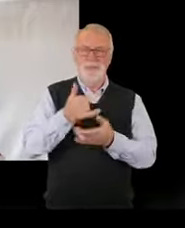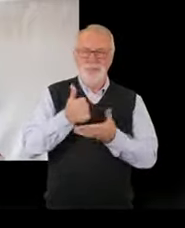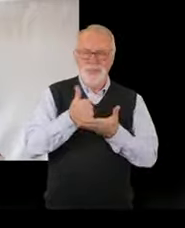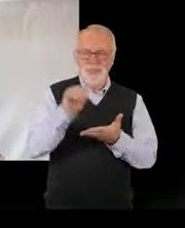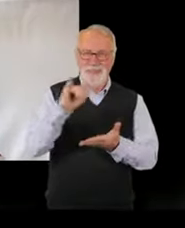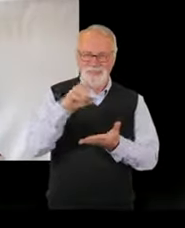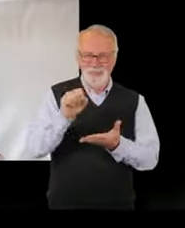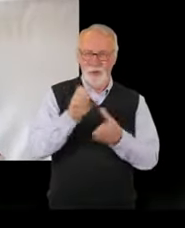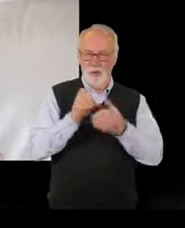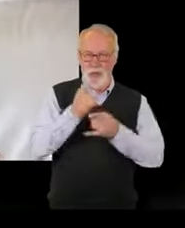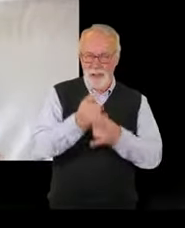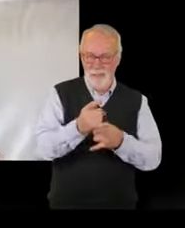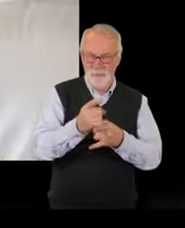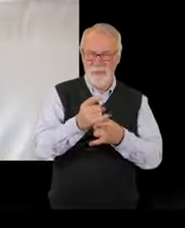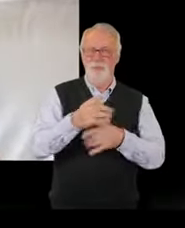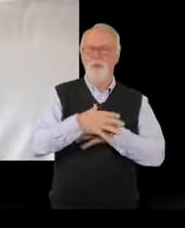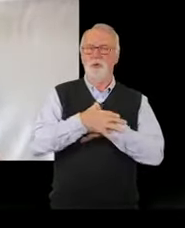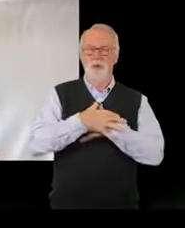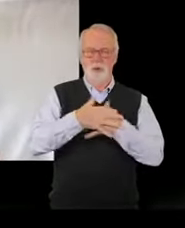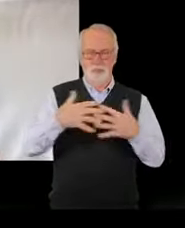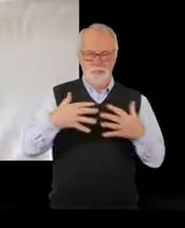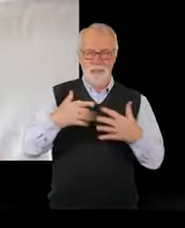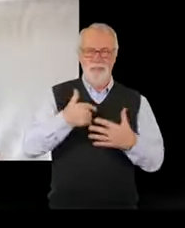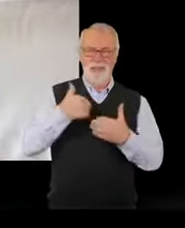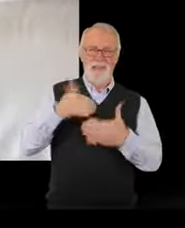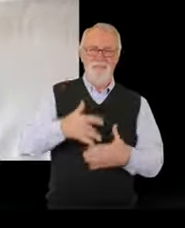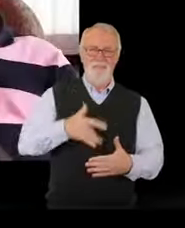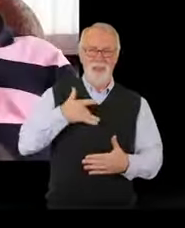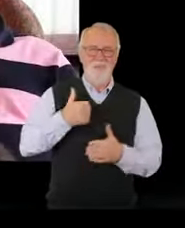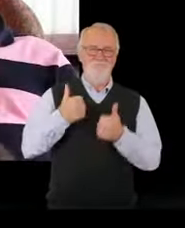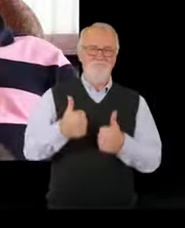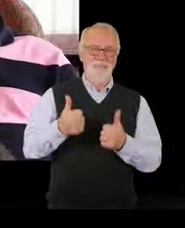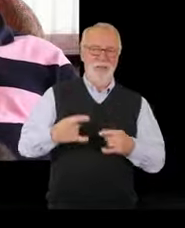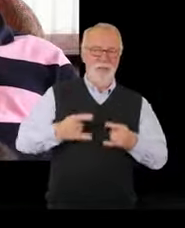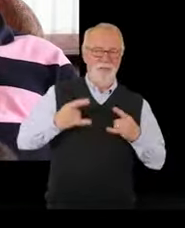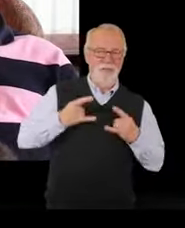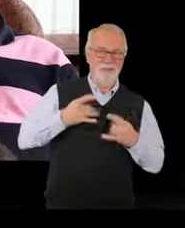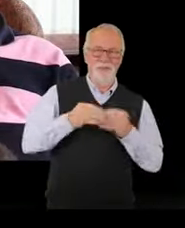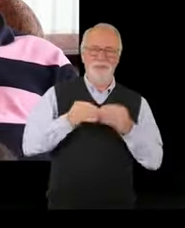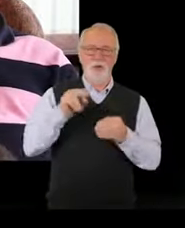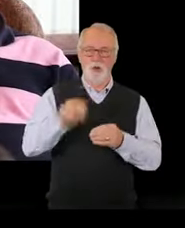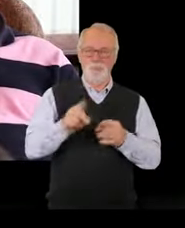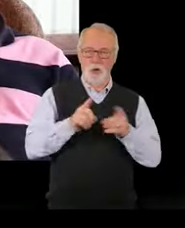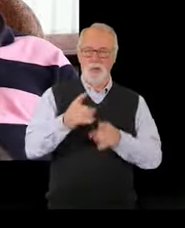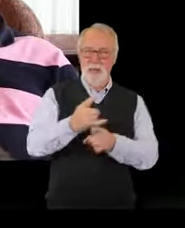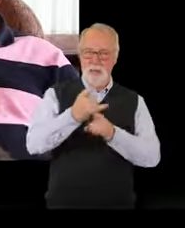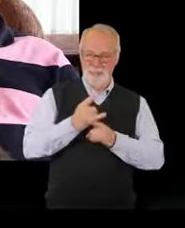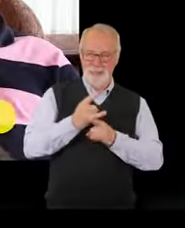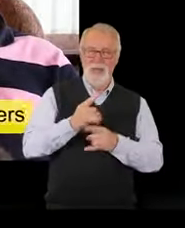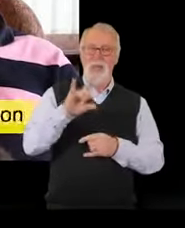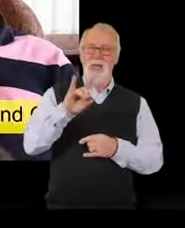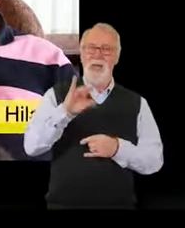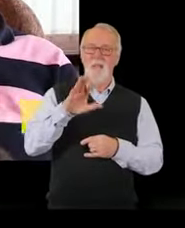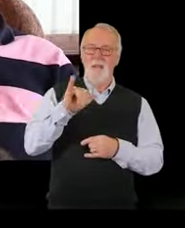left, I felt a wee bit brighter that something could be done to help me. The assessment process took about